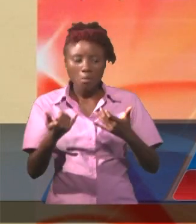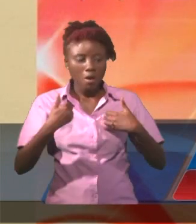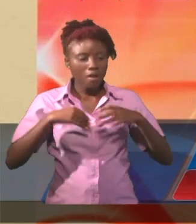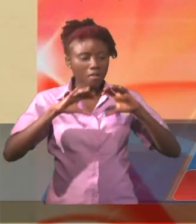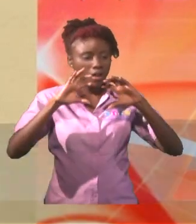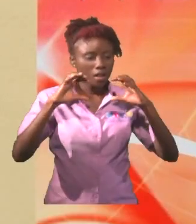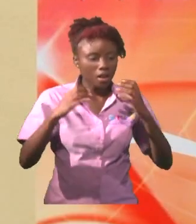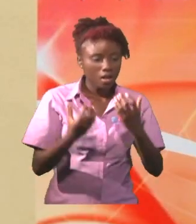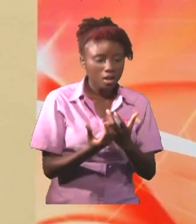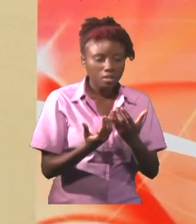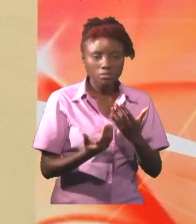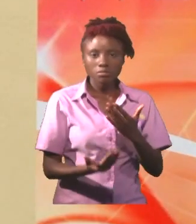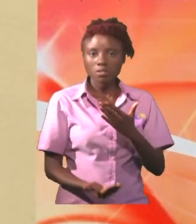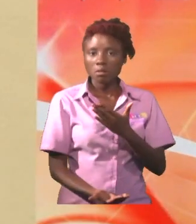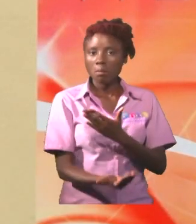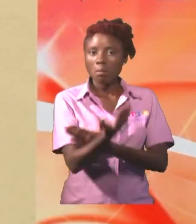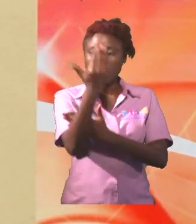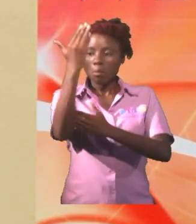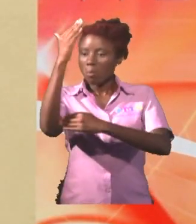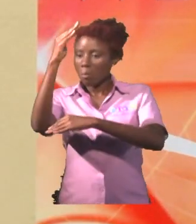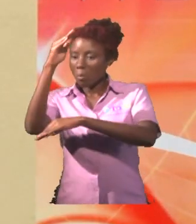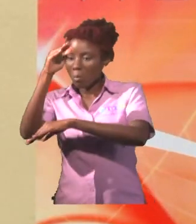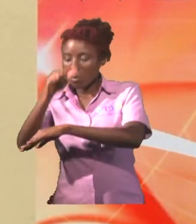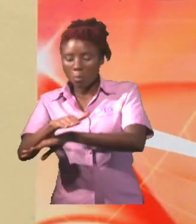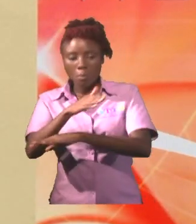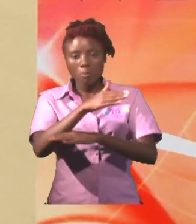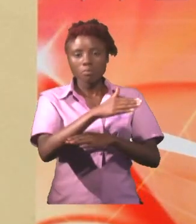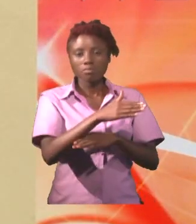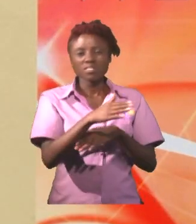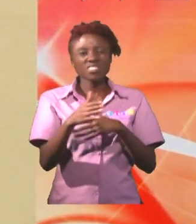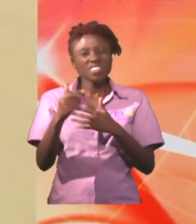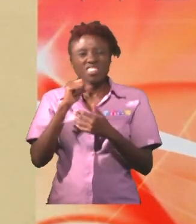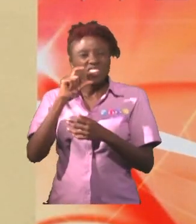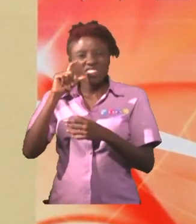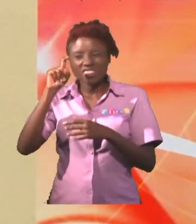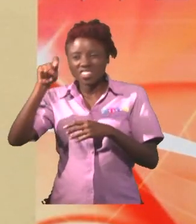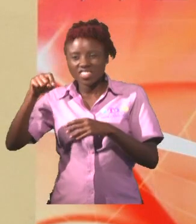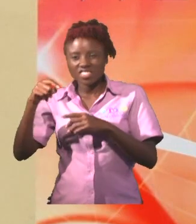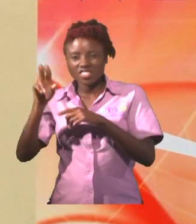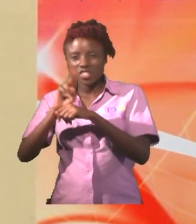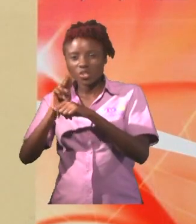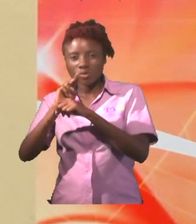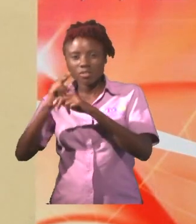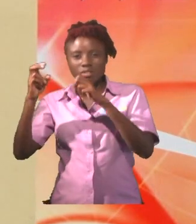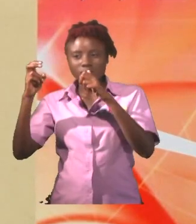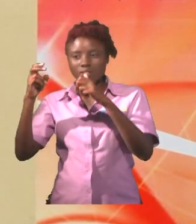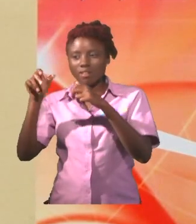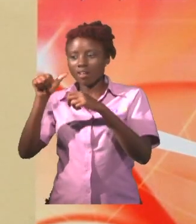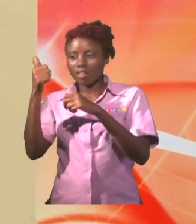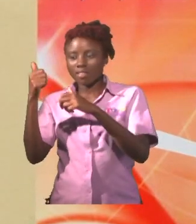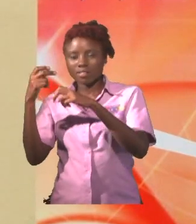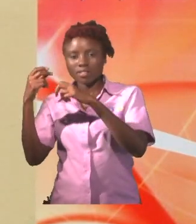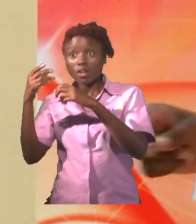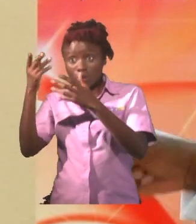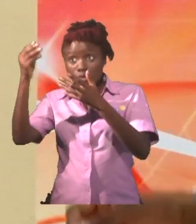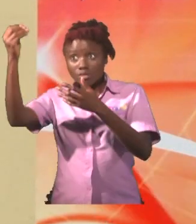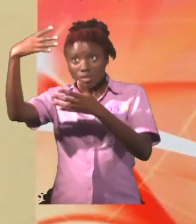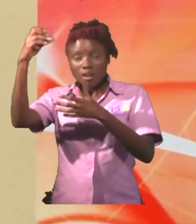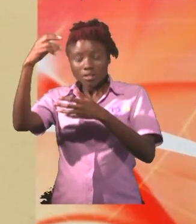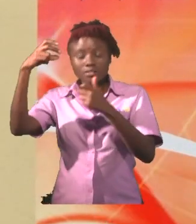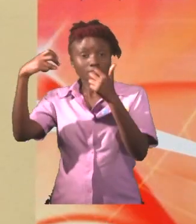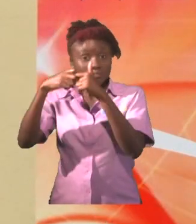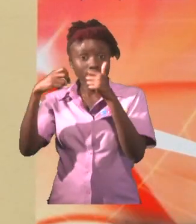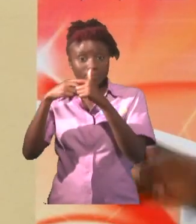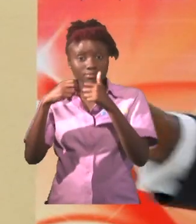classes well into the evening with or without a traditional source of electricity. We can easily have